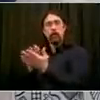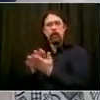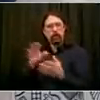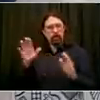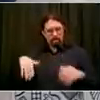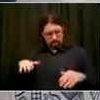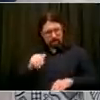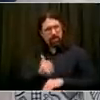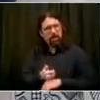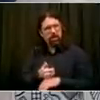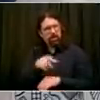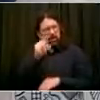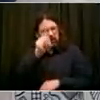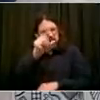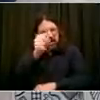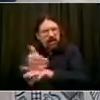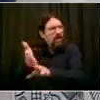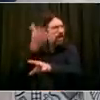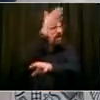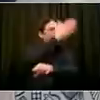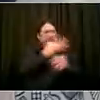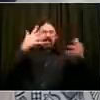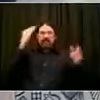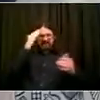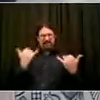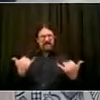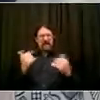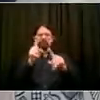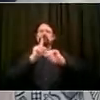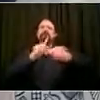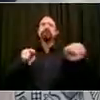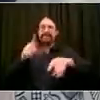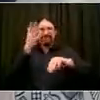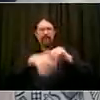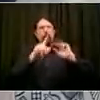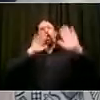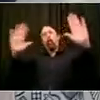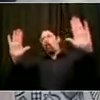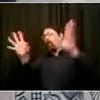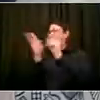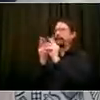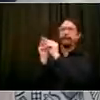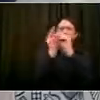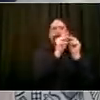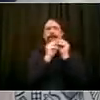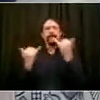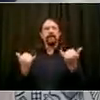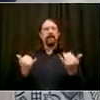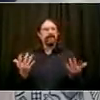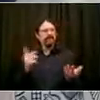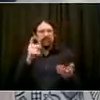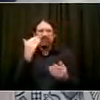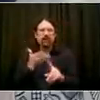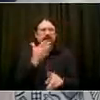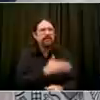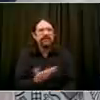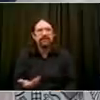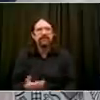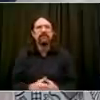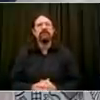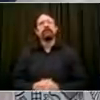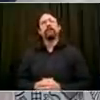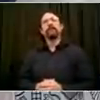education, outreach efforts, zones, anything that could help us not get to this point. And obviously